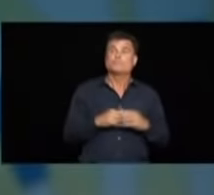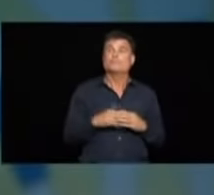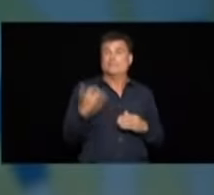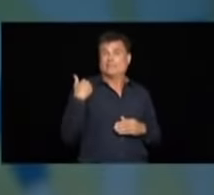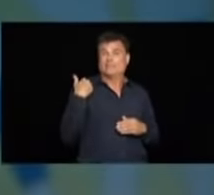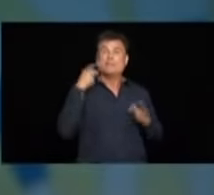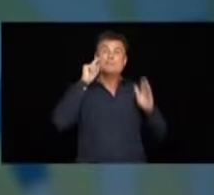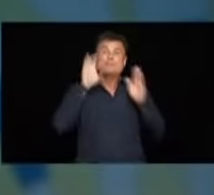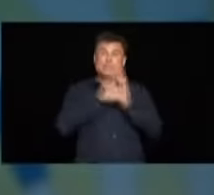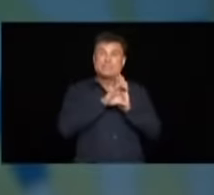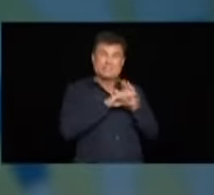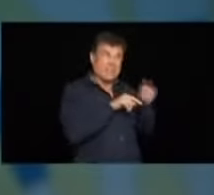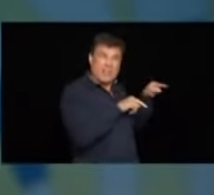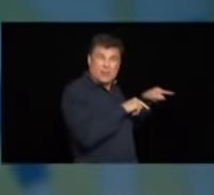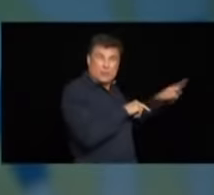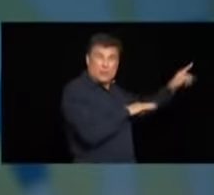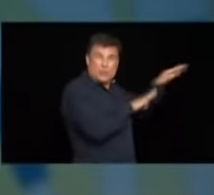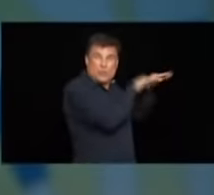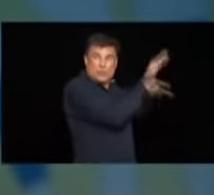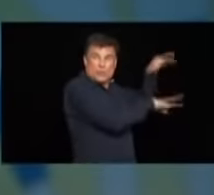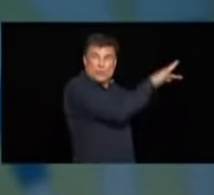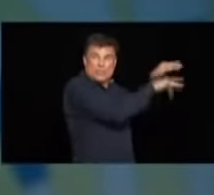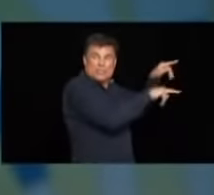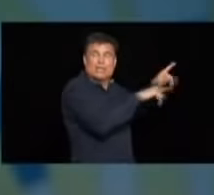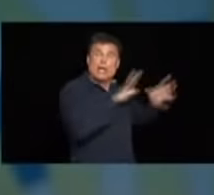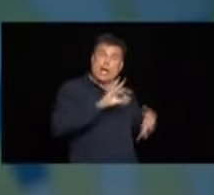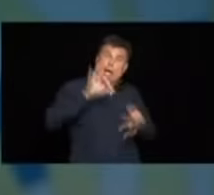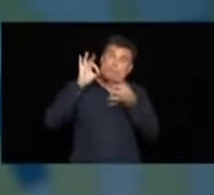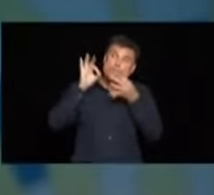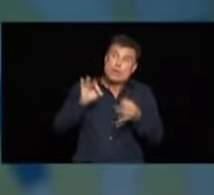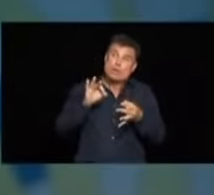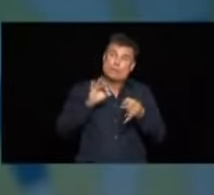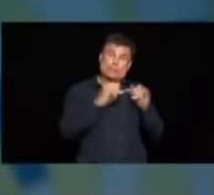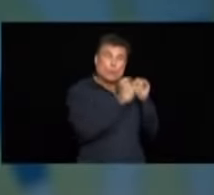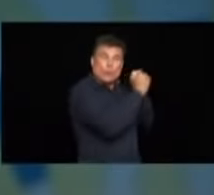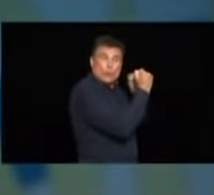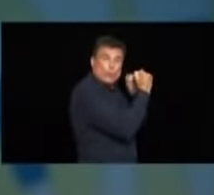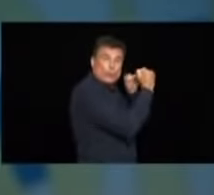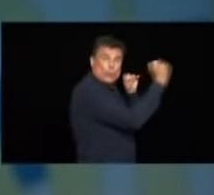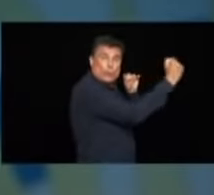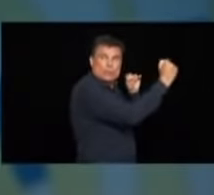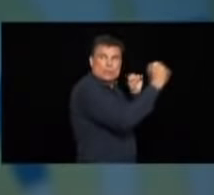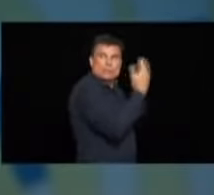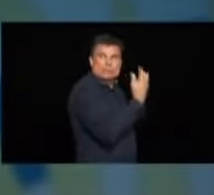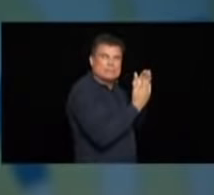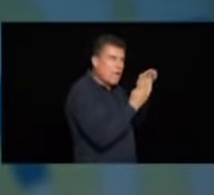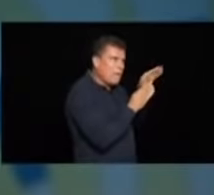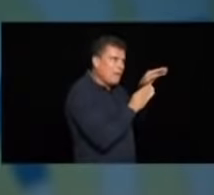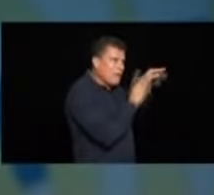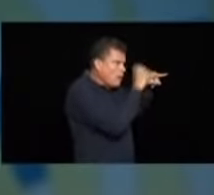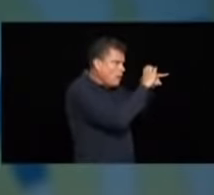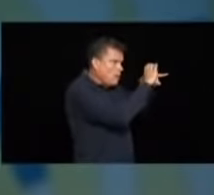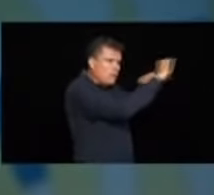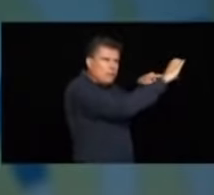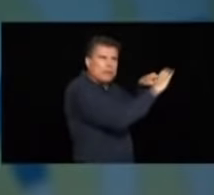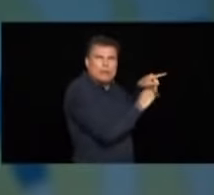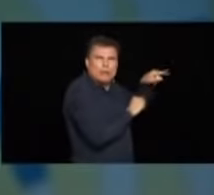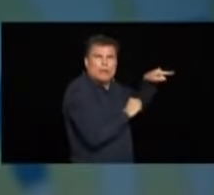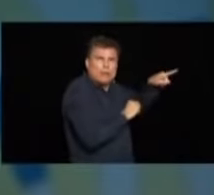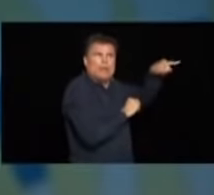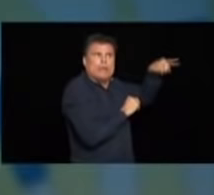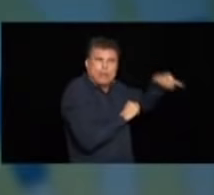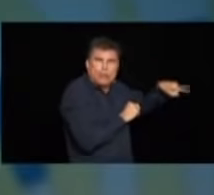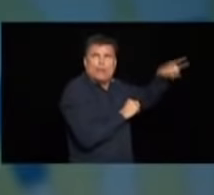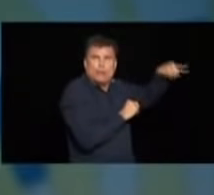we call it is because our rates are low. But it also illustrates the importance of reducing transmission from every